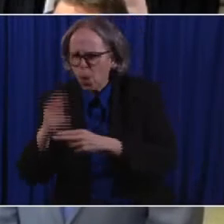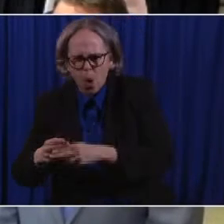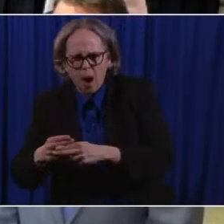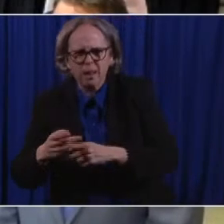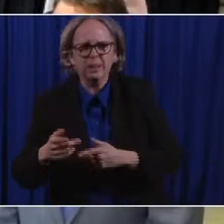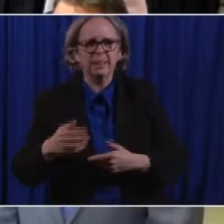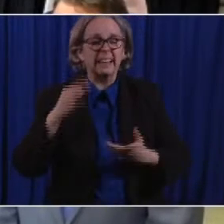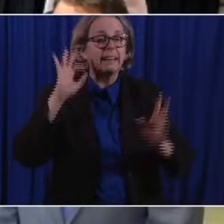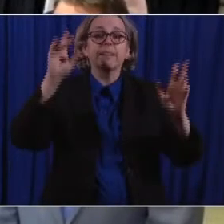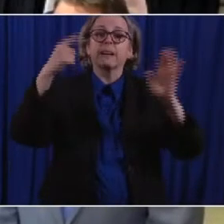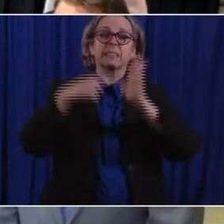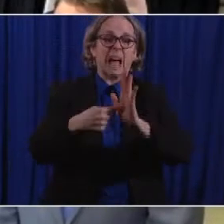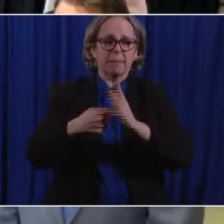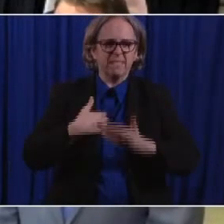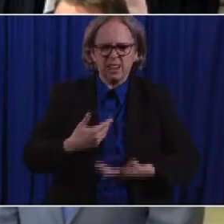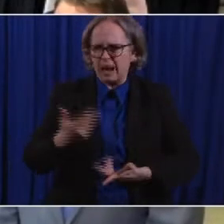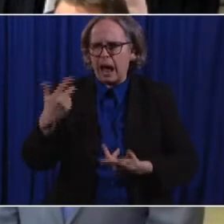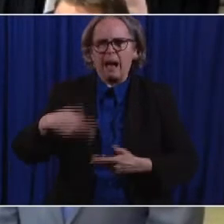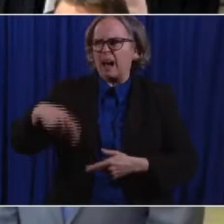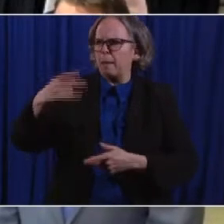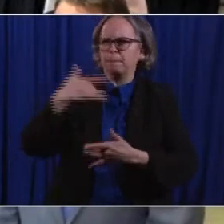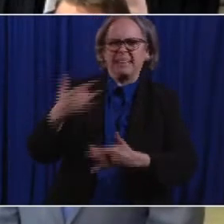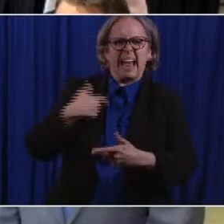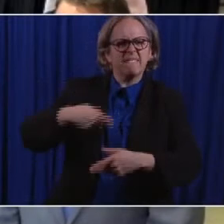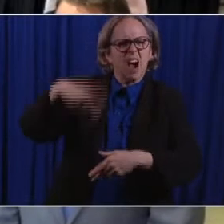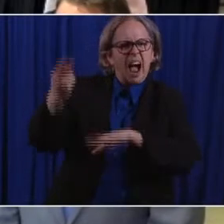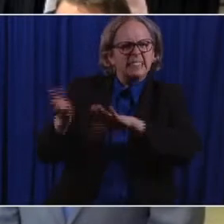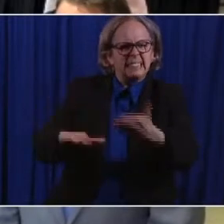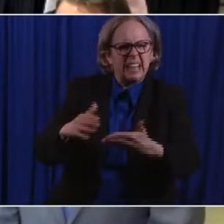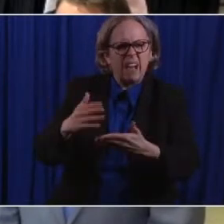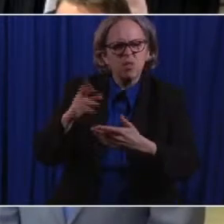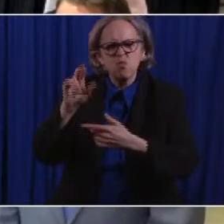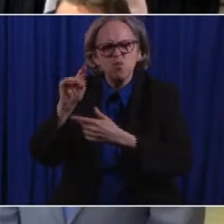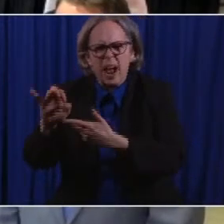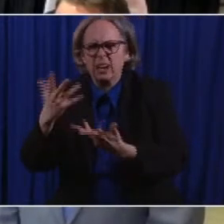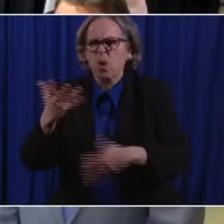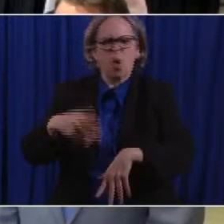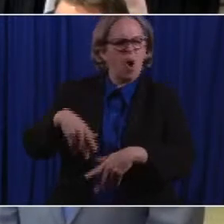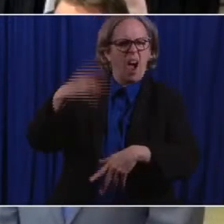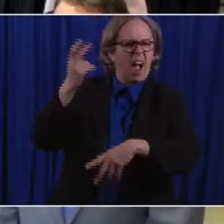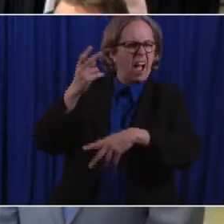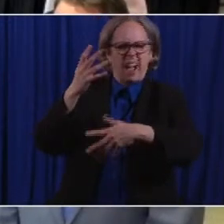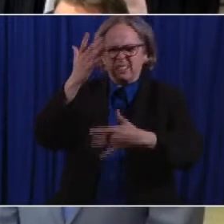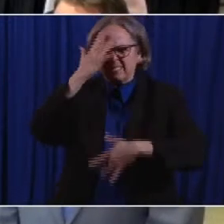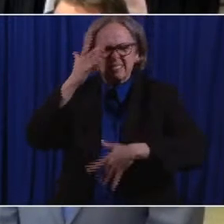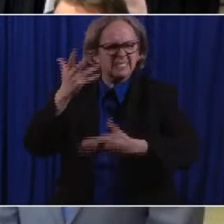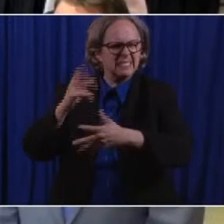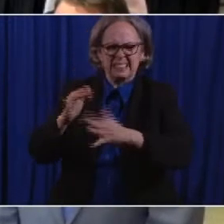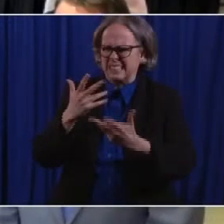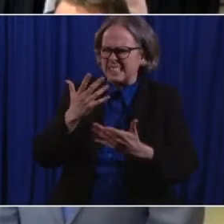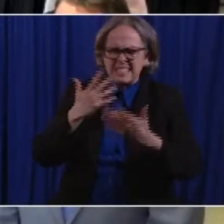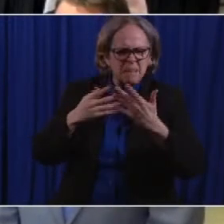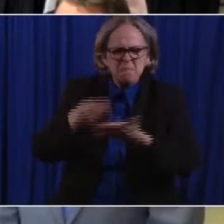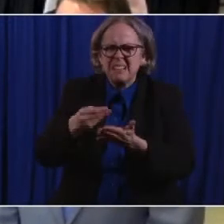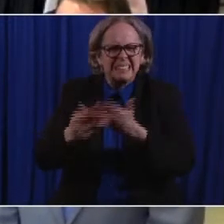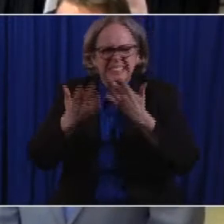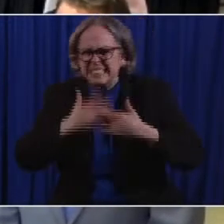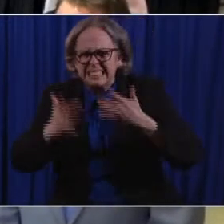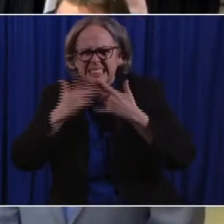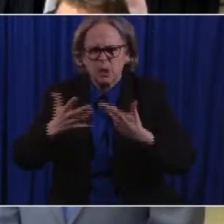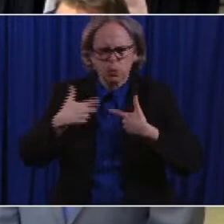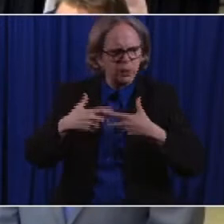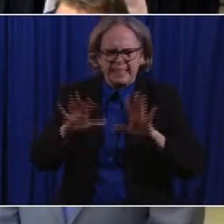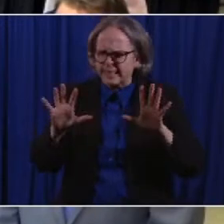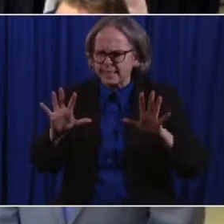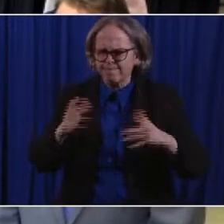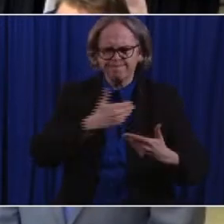unemployment rates, where we know the need is great. We cater to that community and have a special clinic just for them. And we can't go everywhere. So another thing we